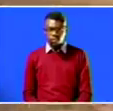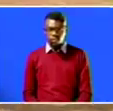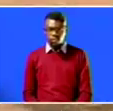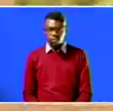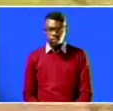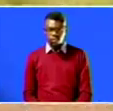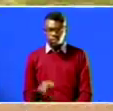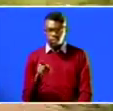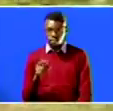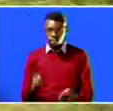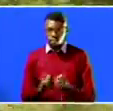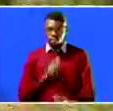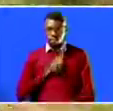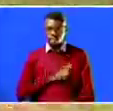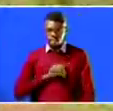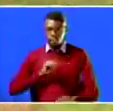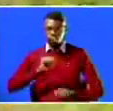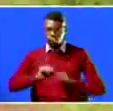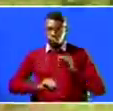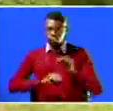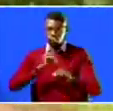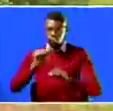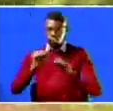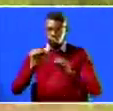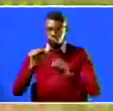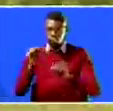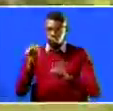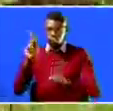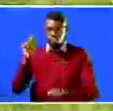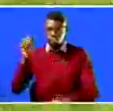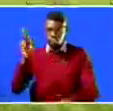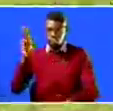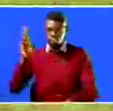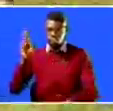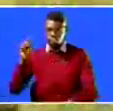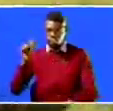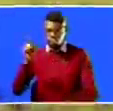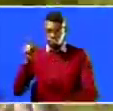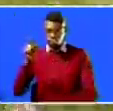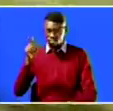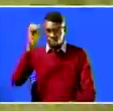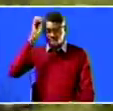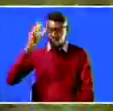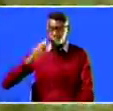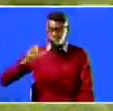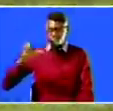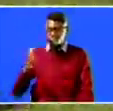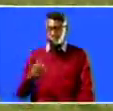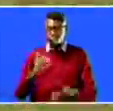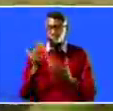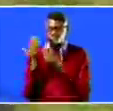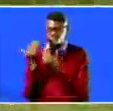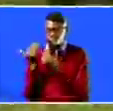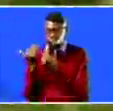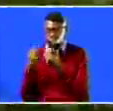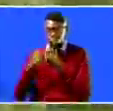On a lucky day, she takes on the roads of Karura Kinyungu in Kiambu County, hoping to break the cycle of need that